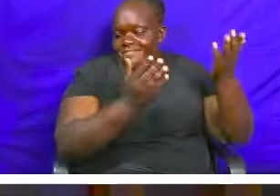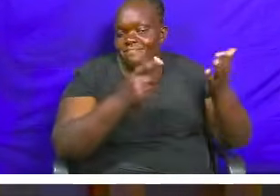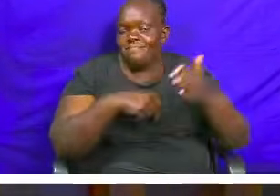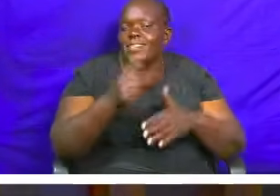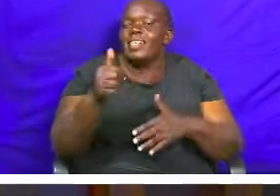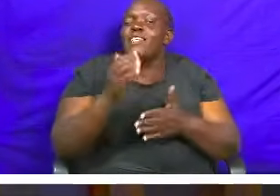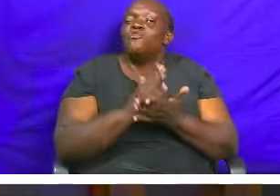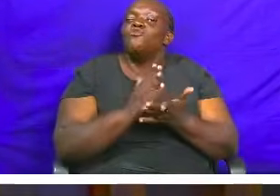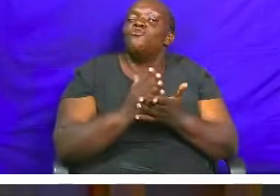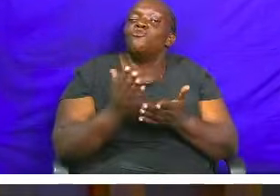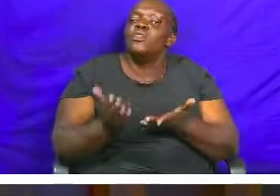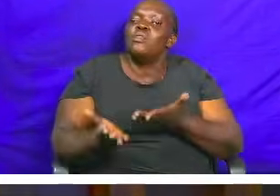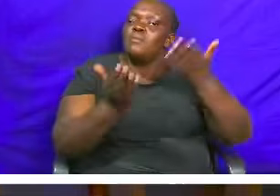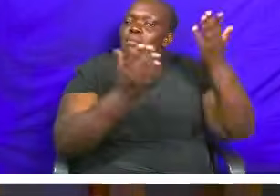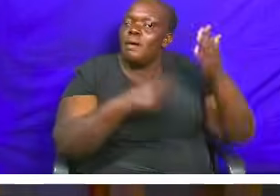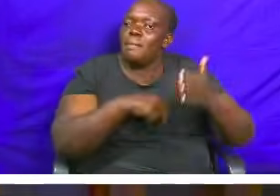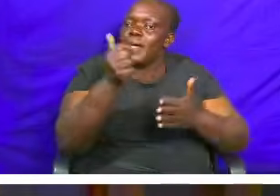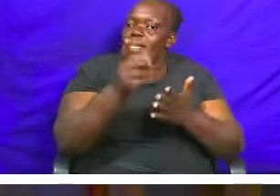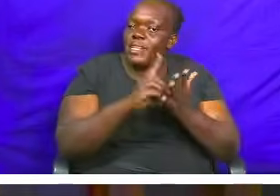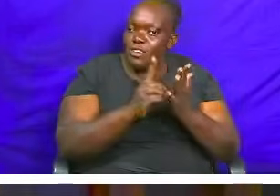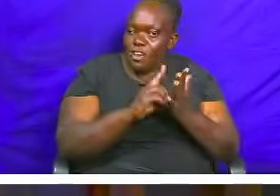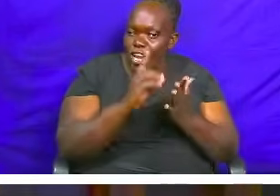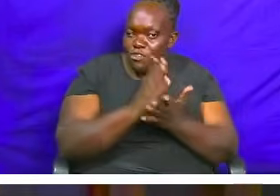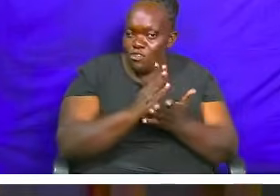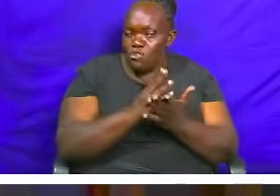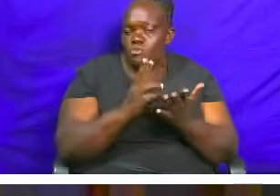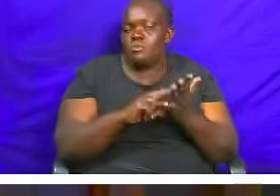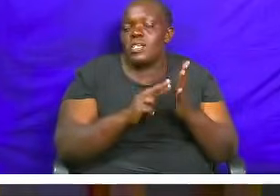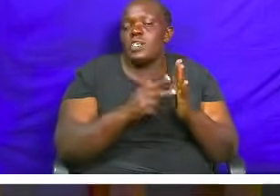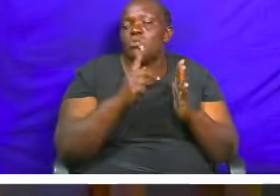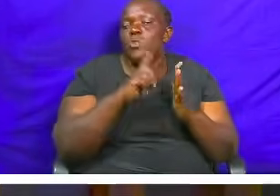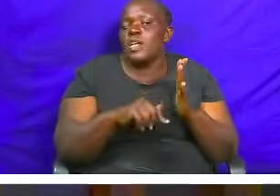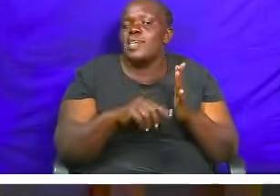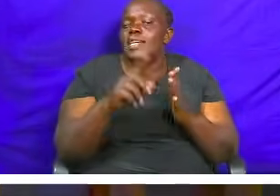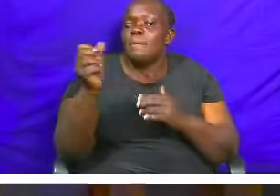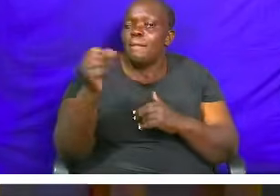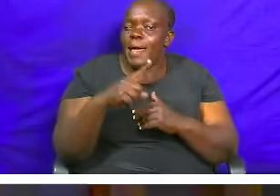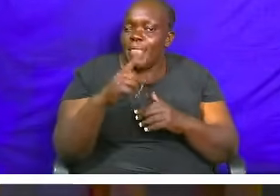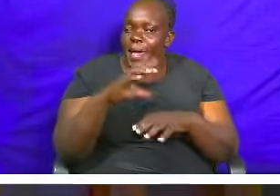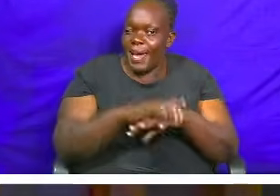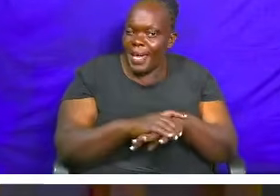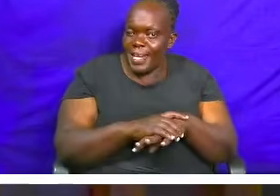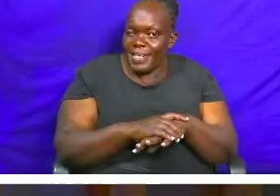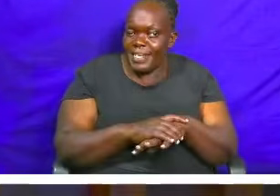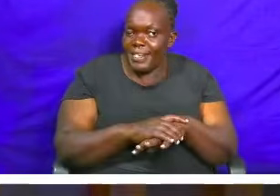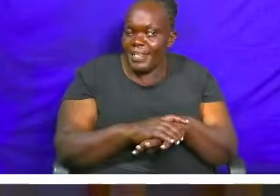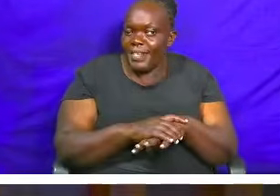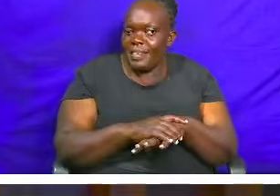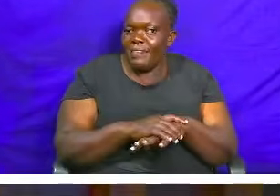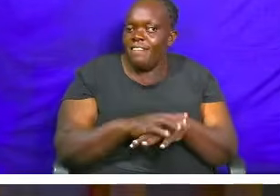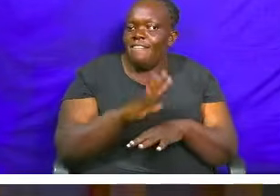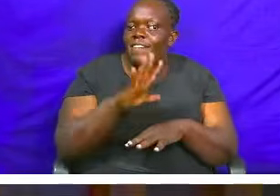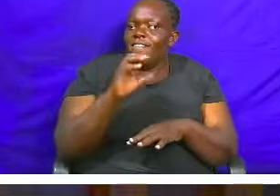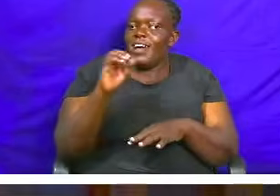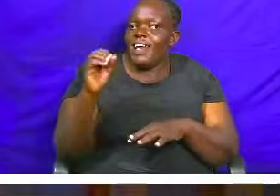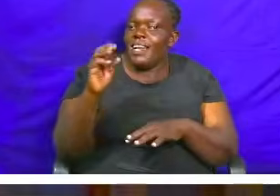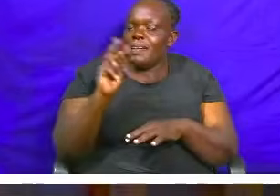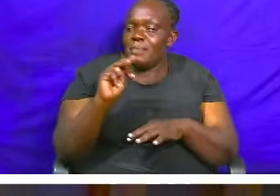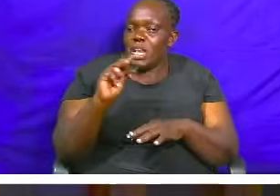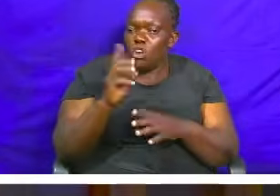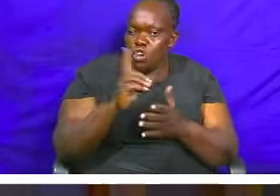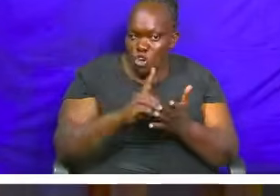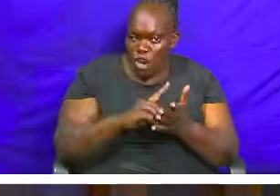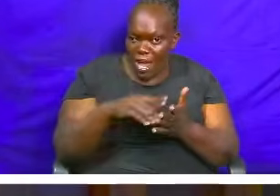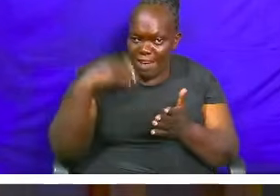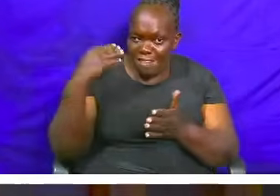importer is paid in dollars. So it means in a month, we were getting out of this economy about $500 million. Every